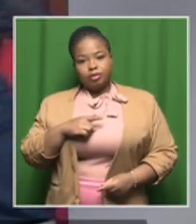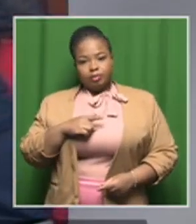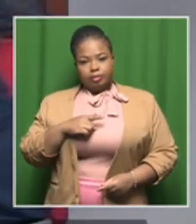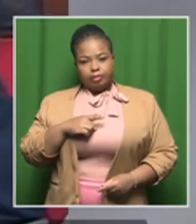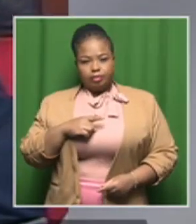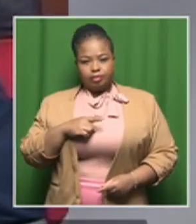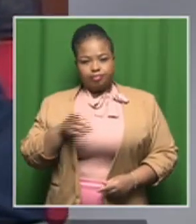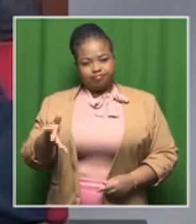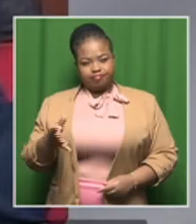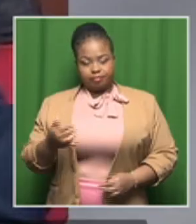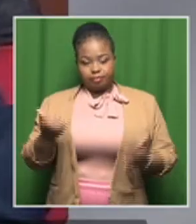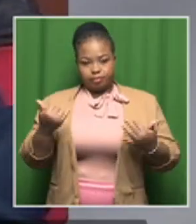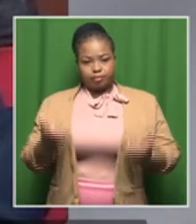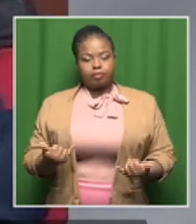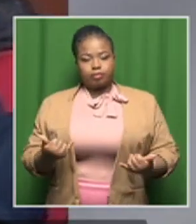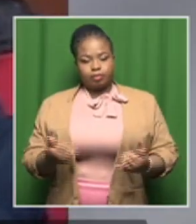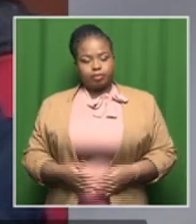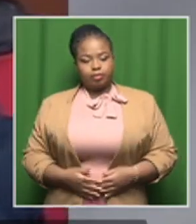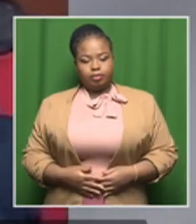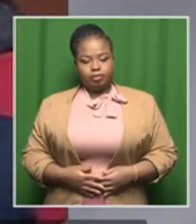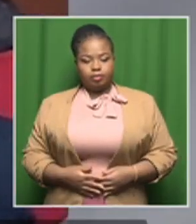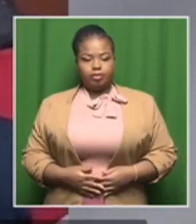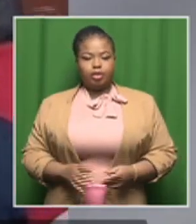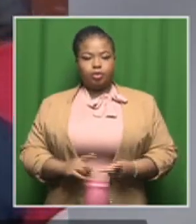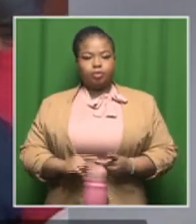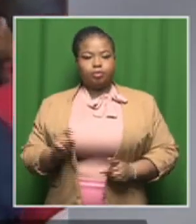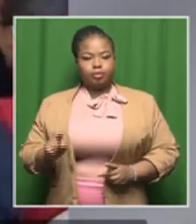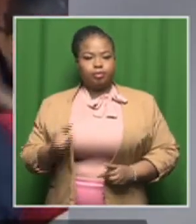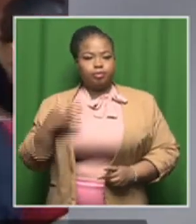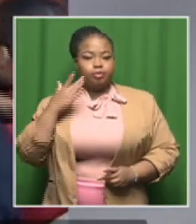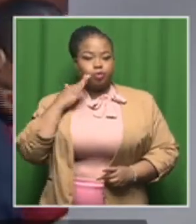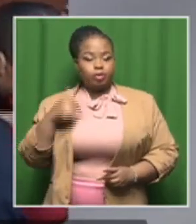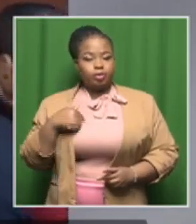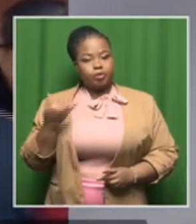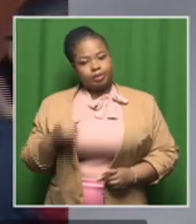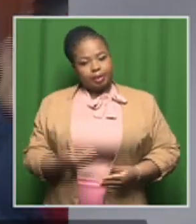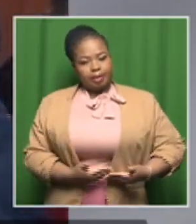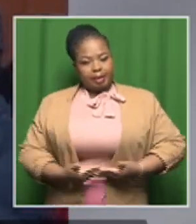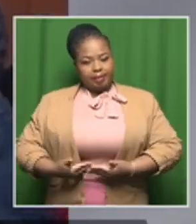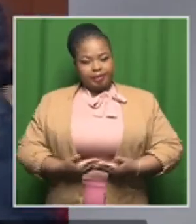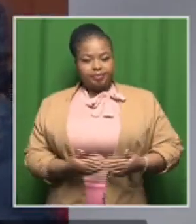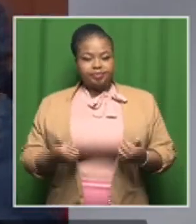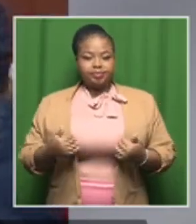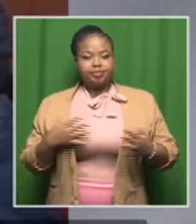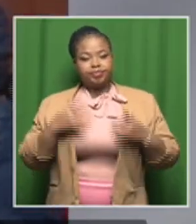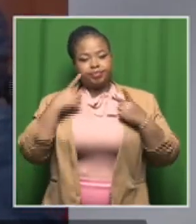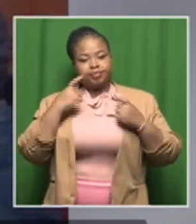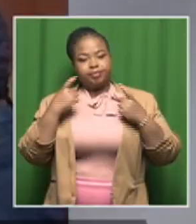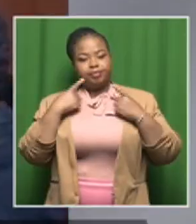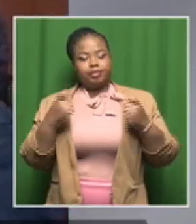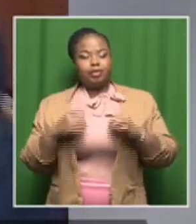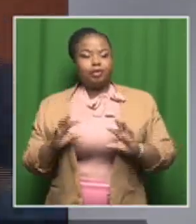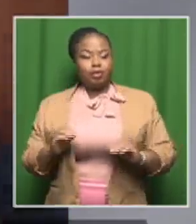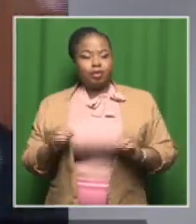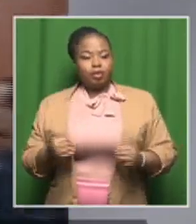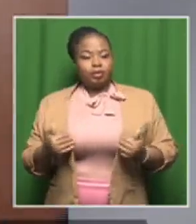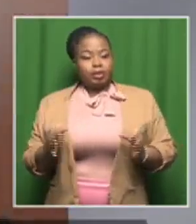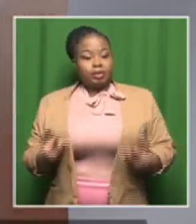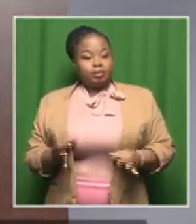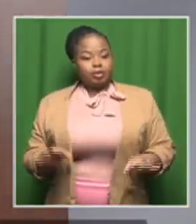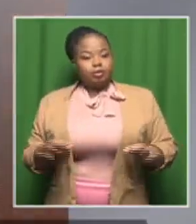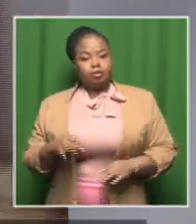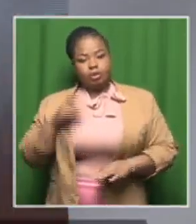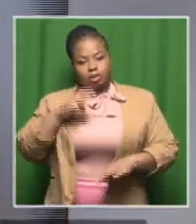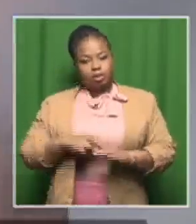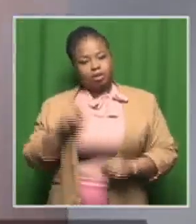I just literally, when I was a tiny little person, I would start crying when they stopped playing the music, because I needed the music to fall